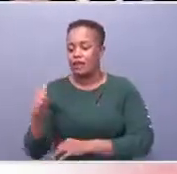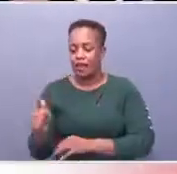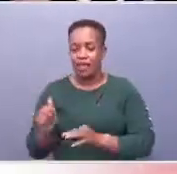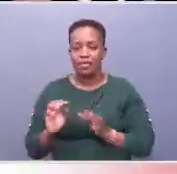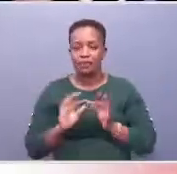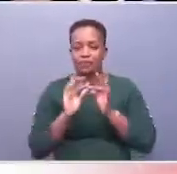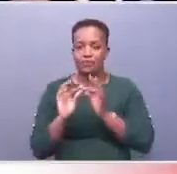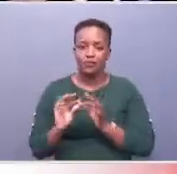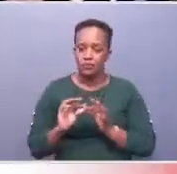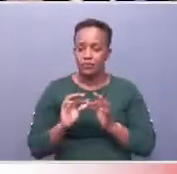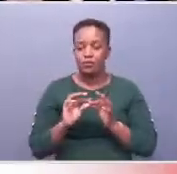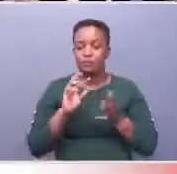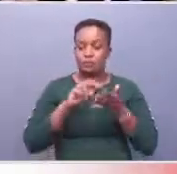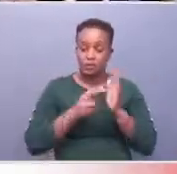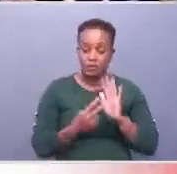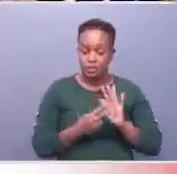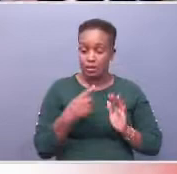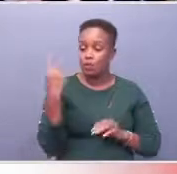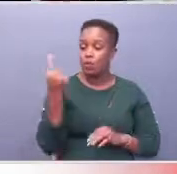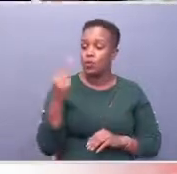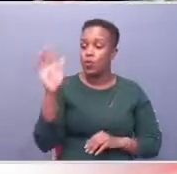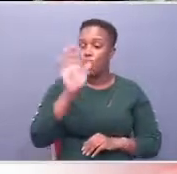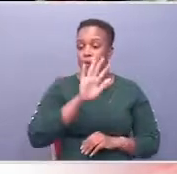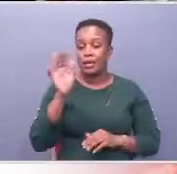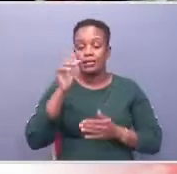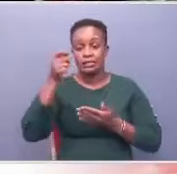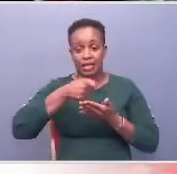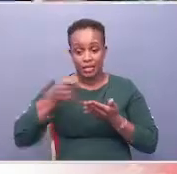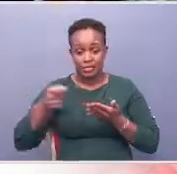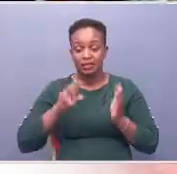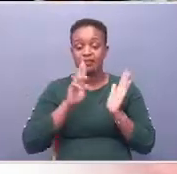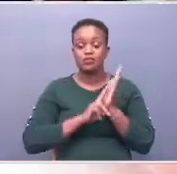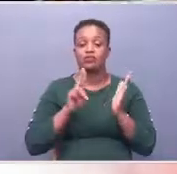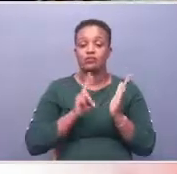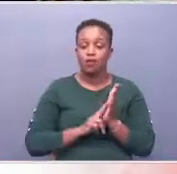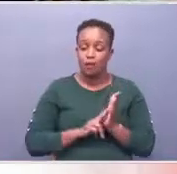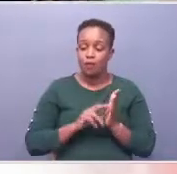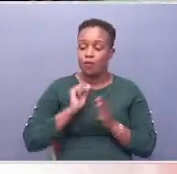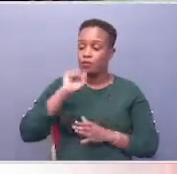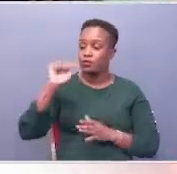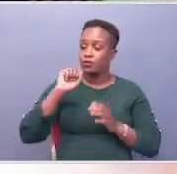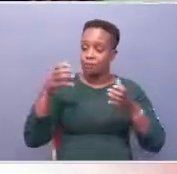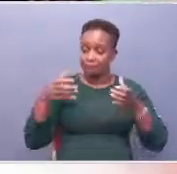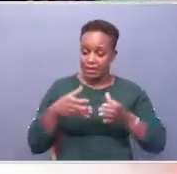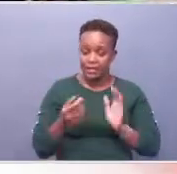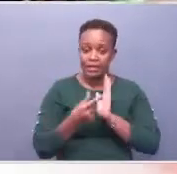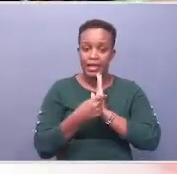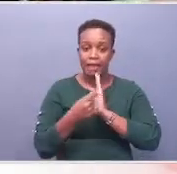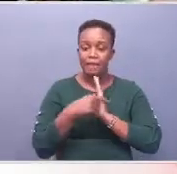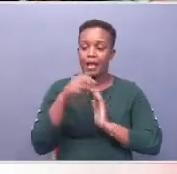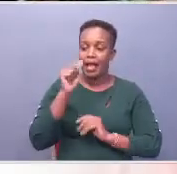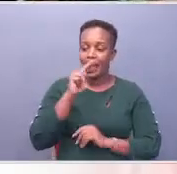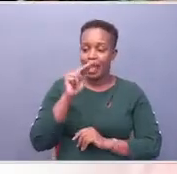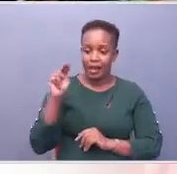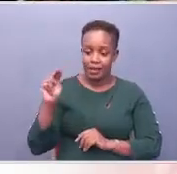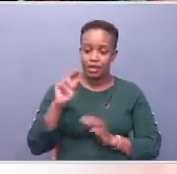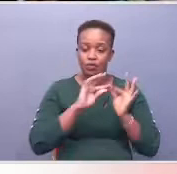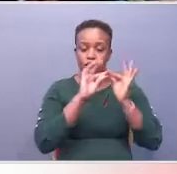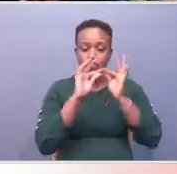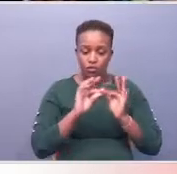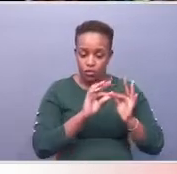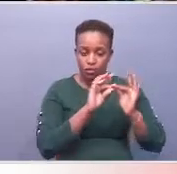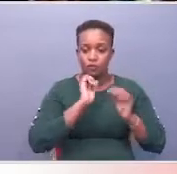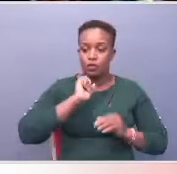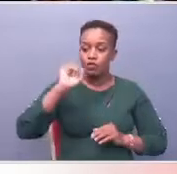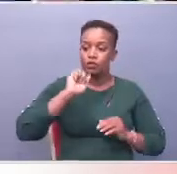not OKA signed the deal. According to Registrar of Political Parties and Rito, a coalition political party shall only